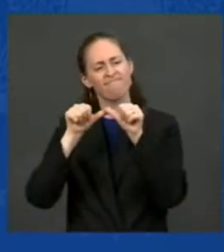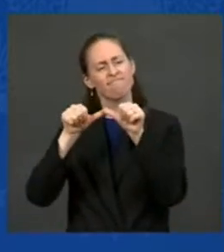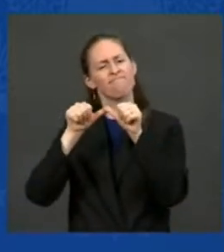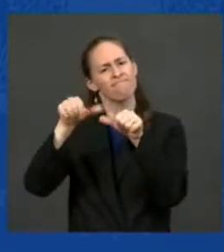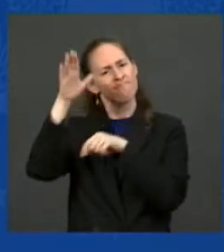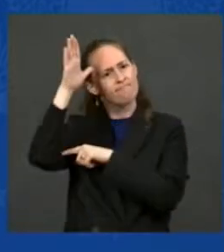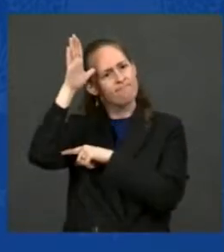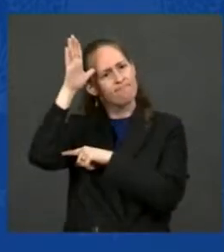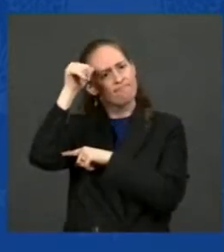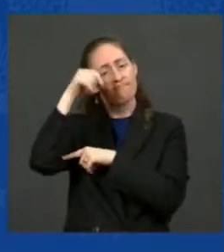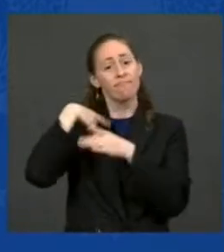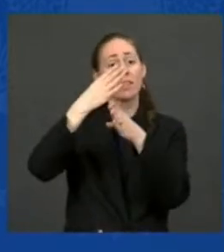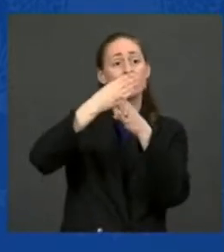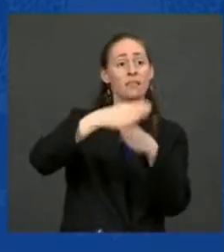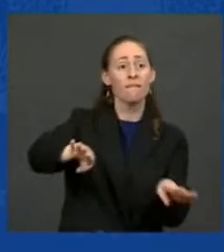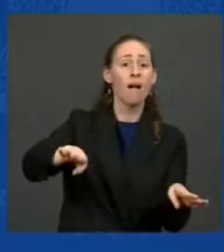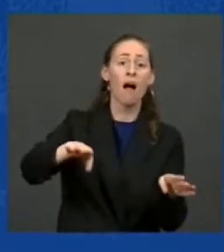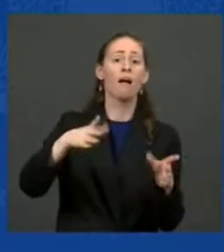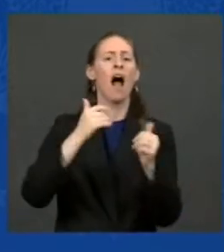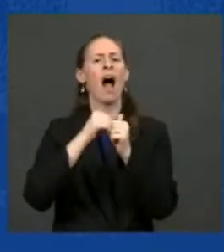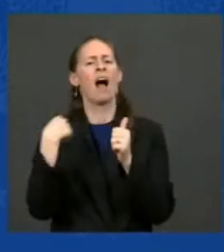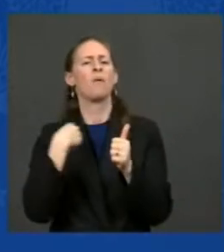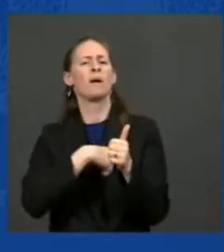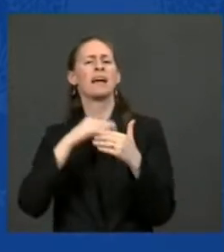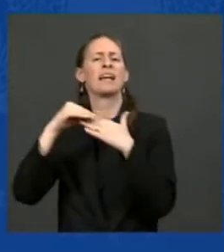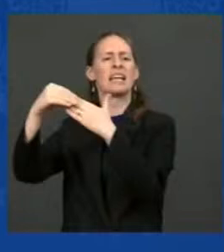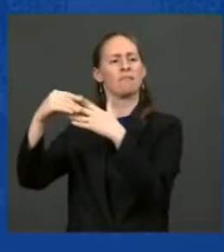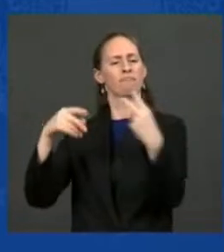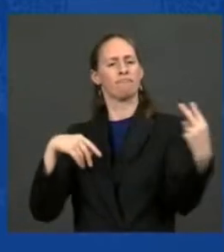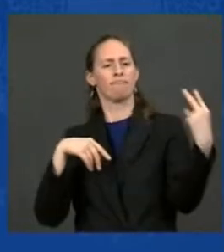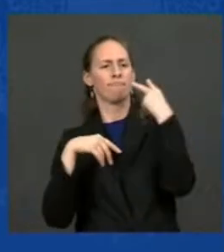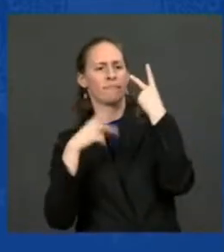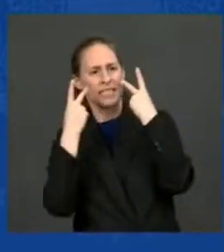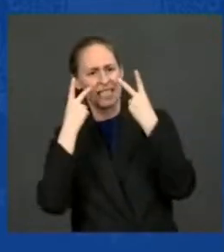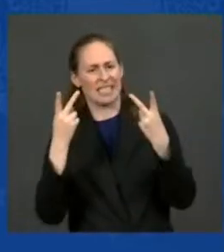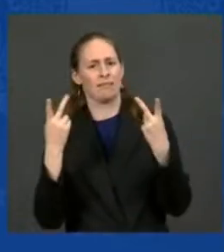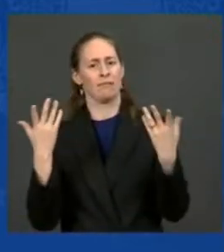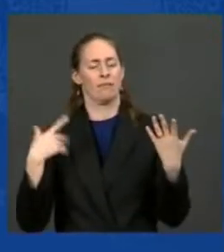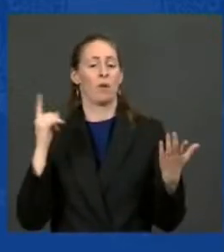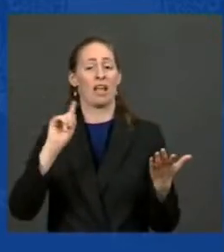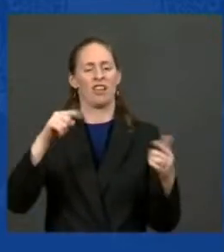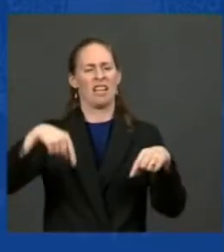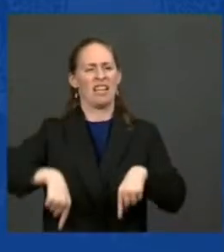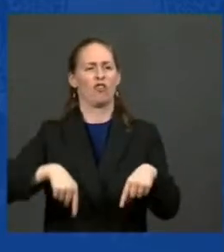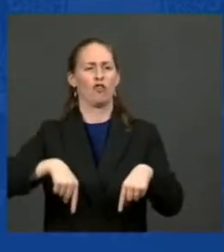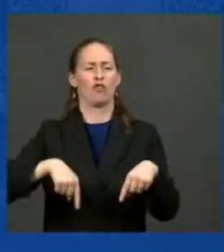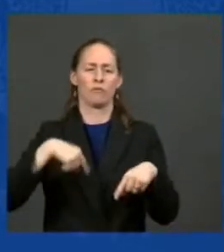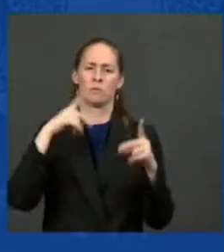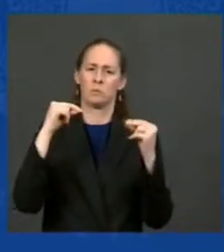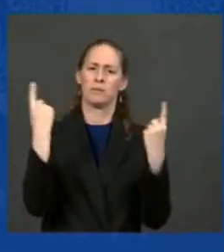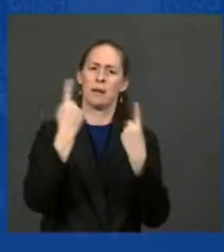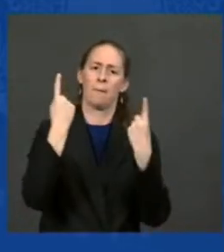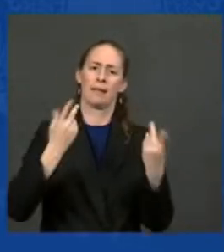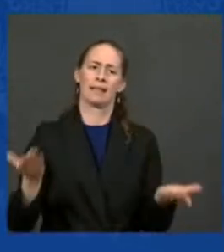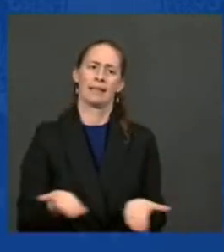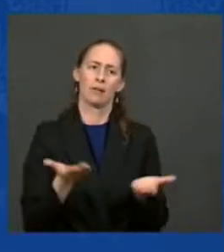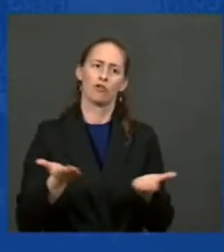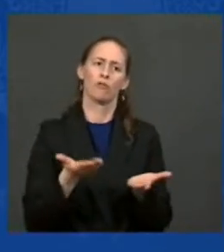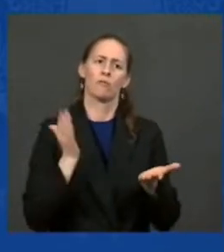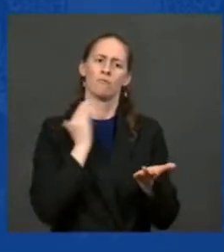Leading by example means taking action at home to renew and defend our own